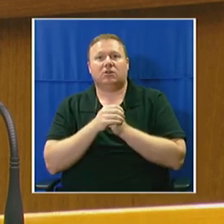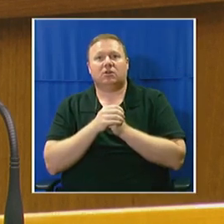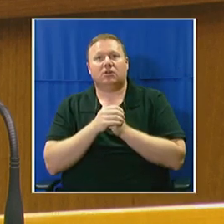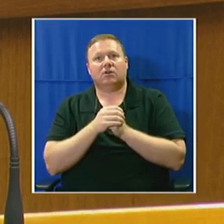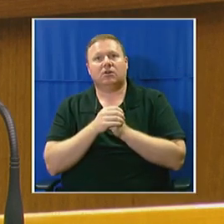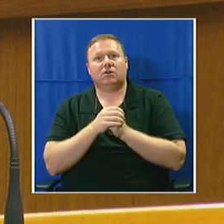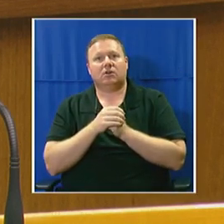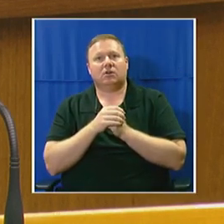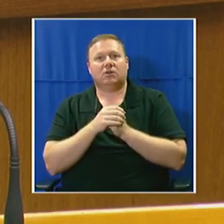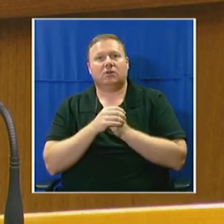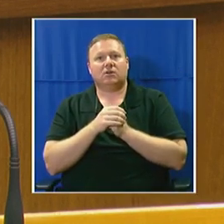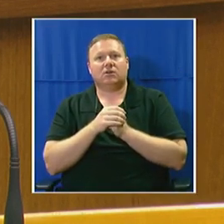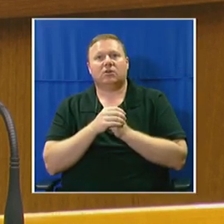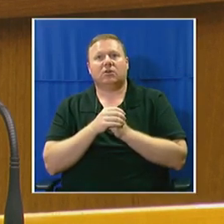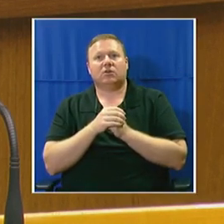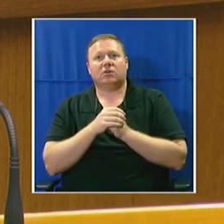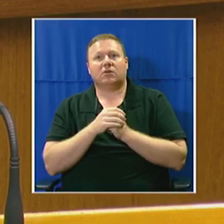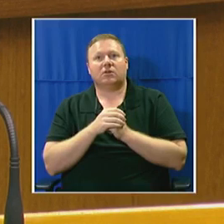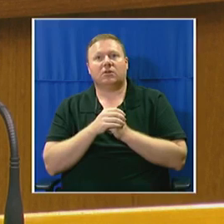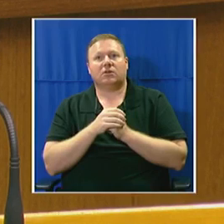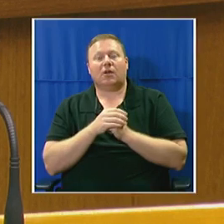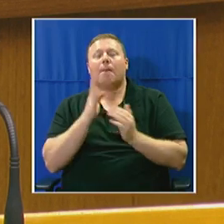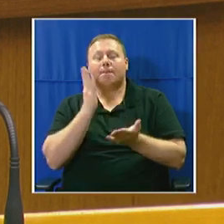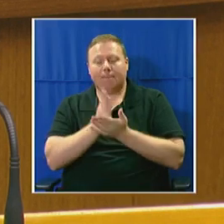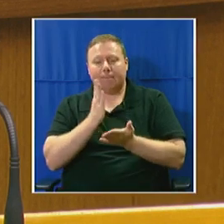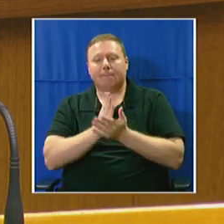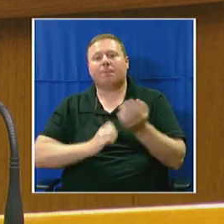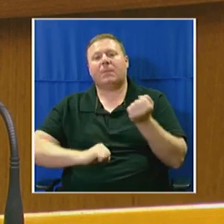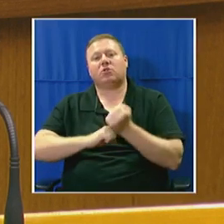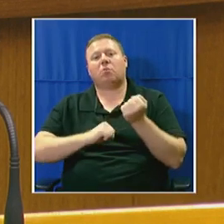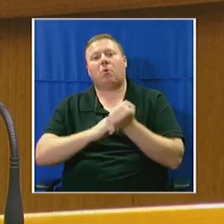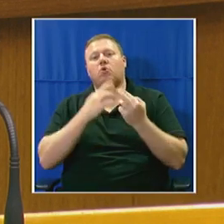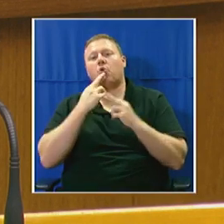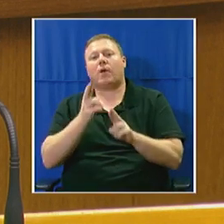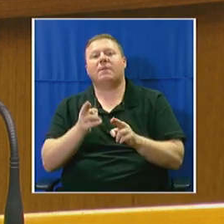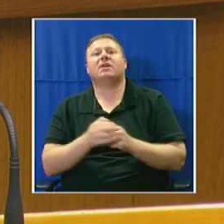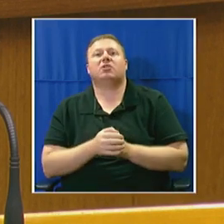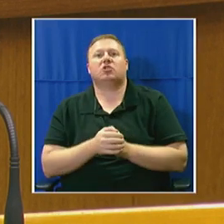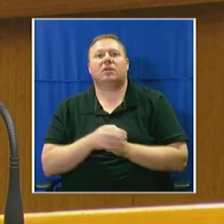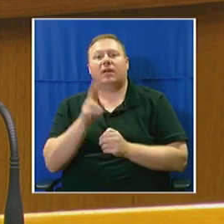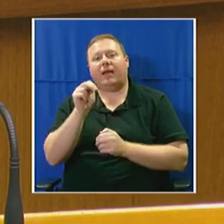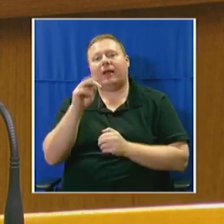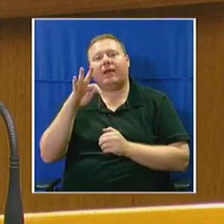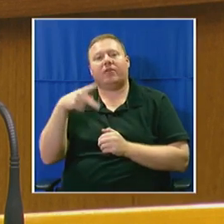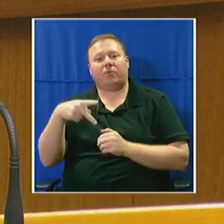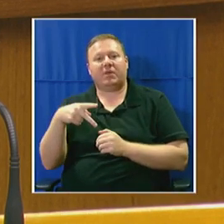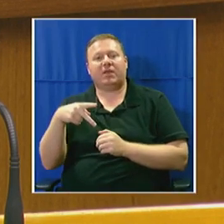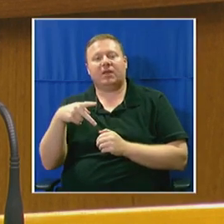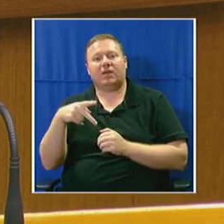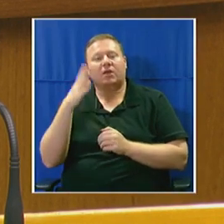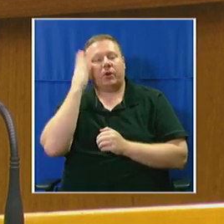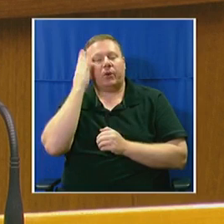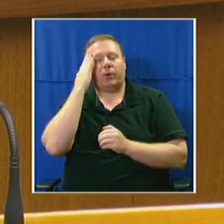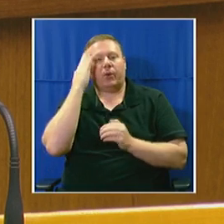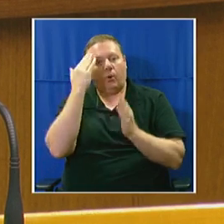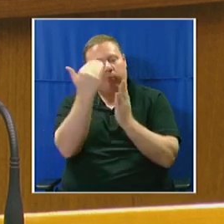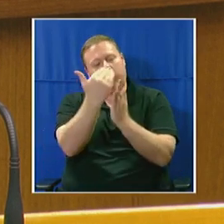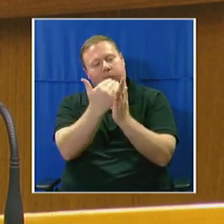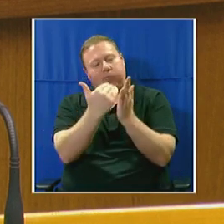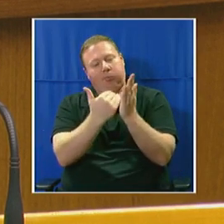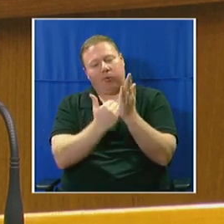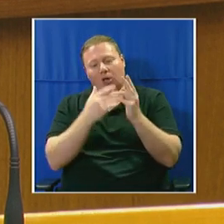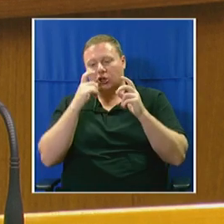Advocate MBI was of a very serious nature whilst I do not wish to delve into the substance of the matter and in light of the